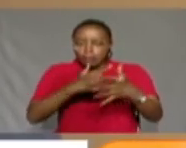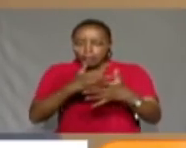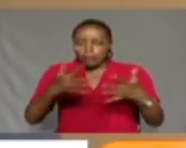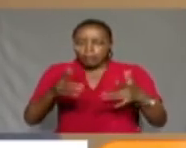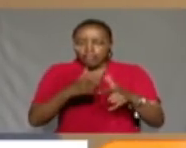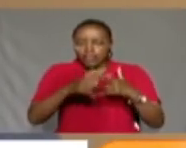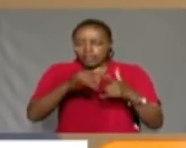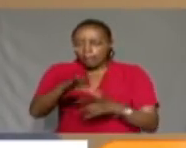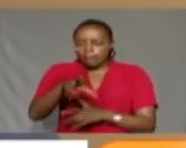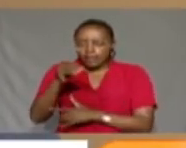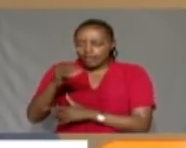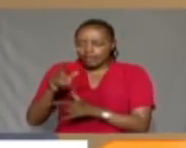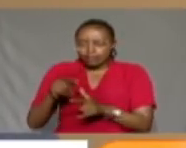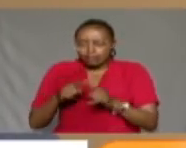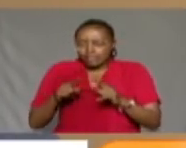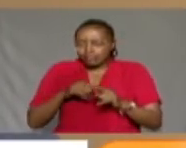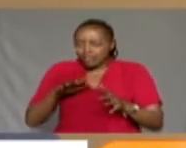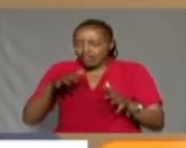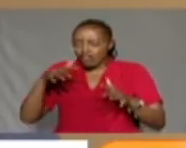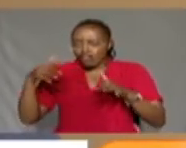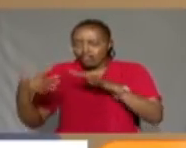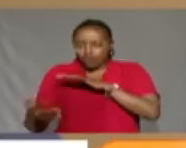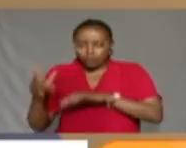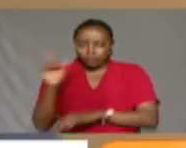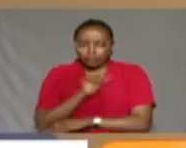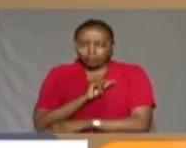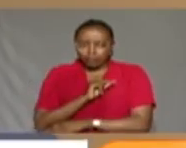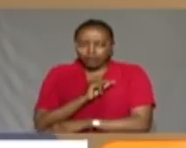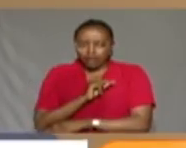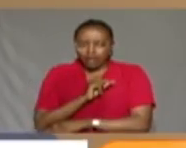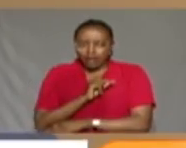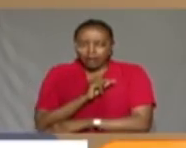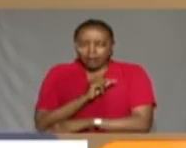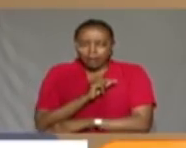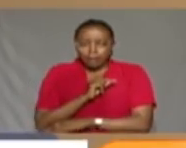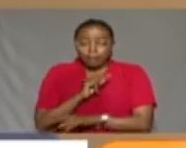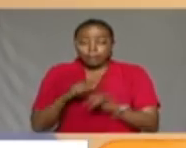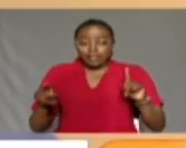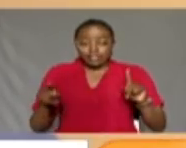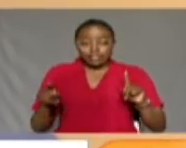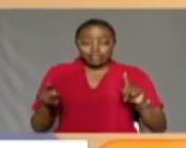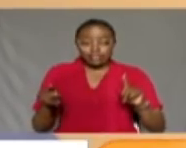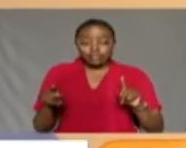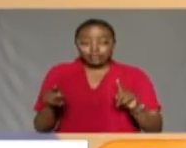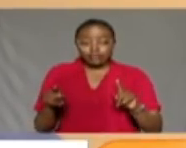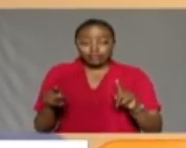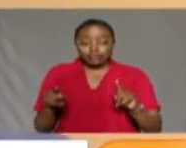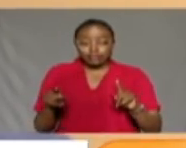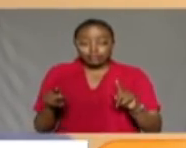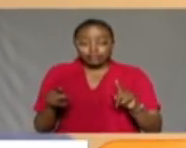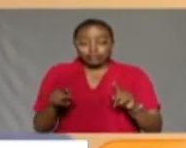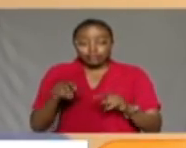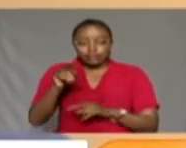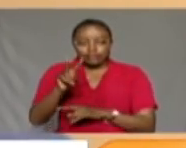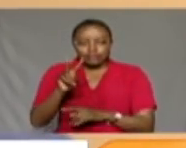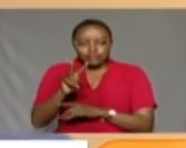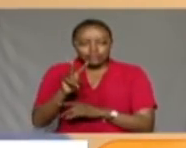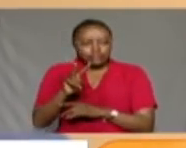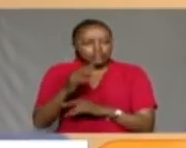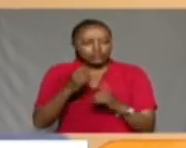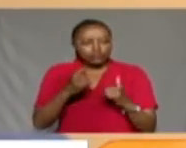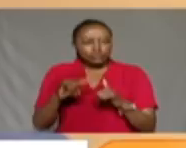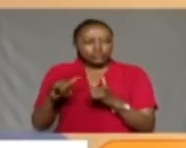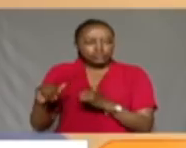Kachukua mtungi nikazama chini. Nivorudi niko mzima, tukatia nyavu ya pili. Nyavu ya pili sasa kuzama,